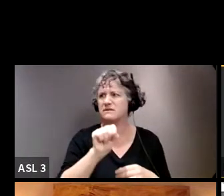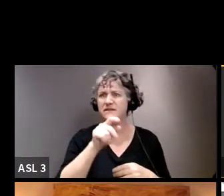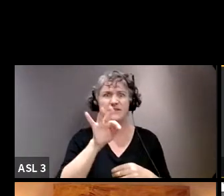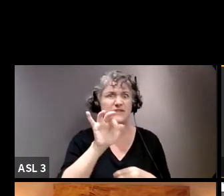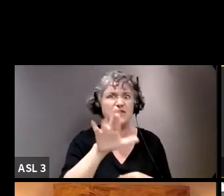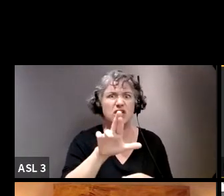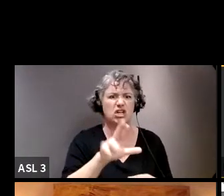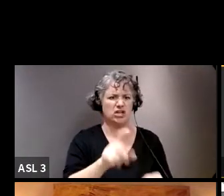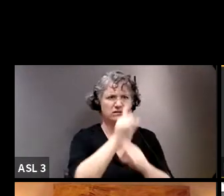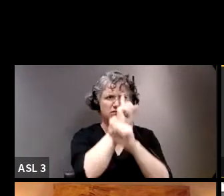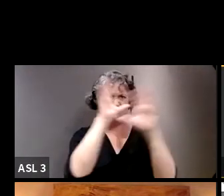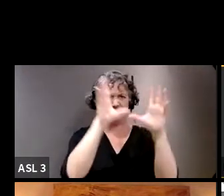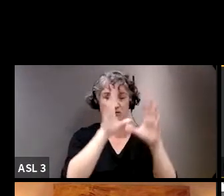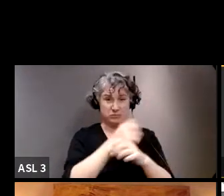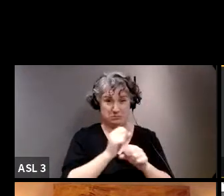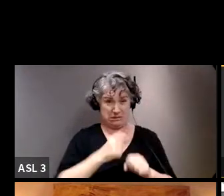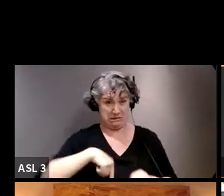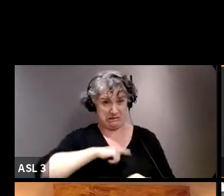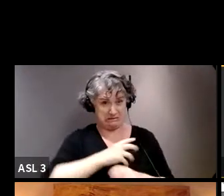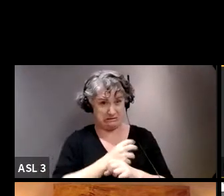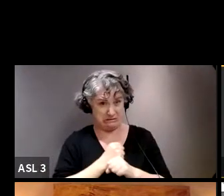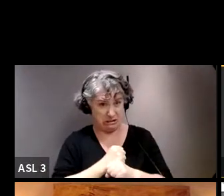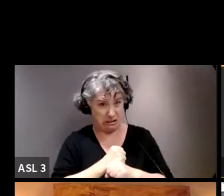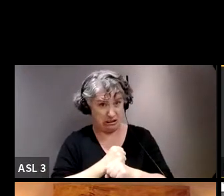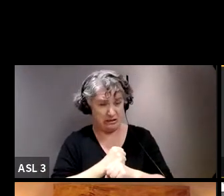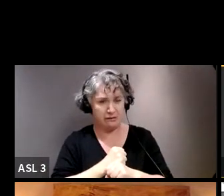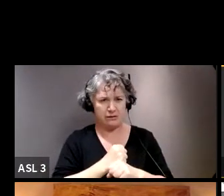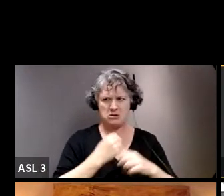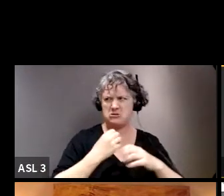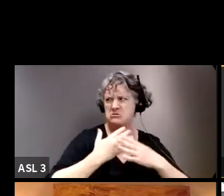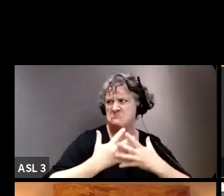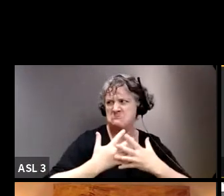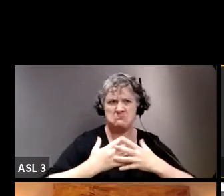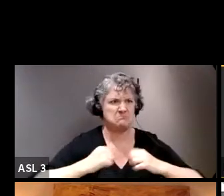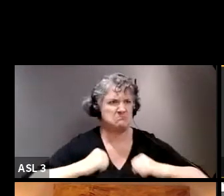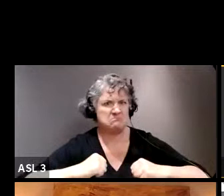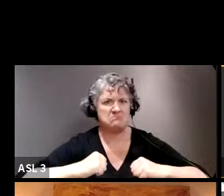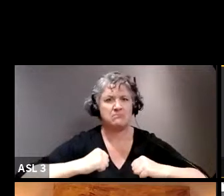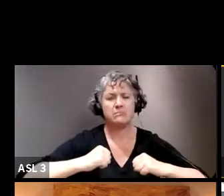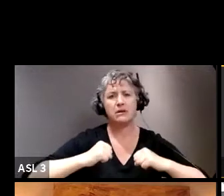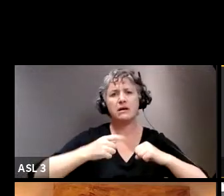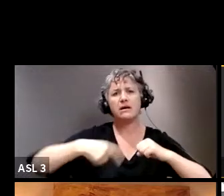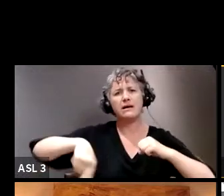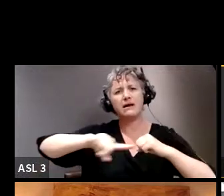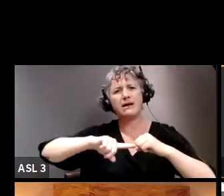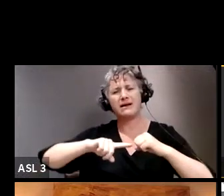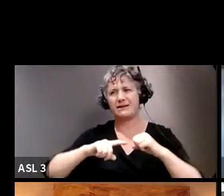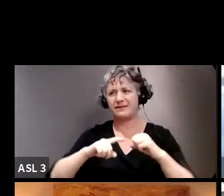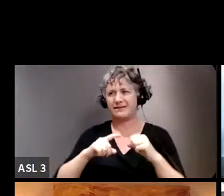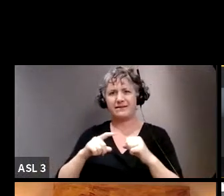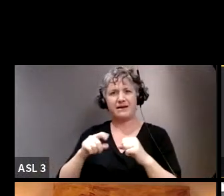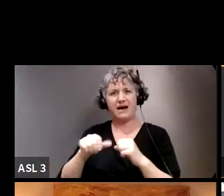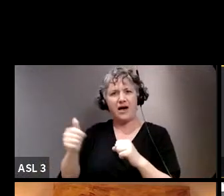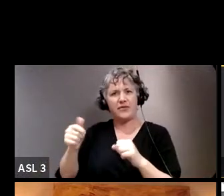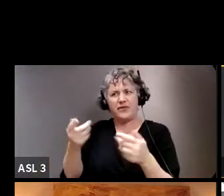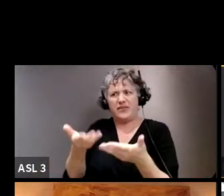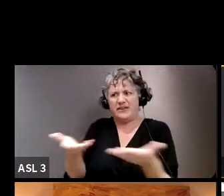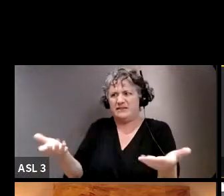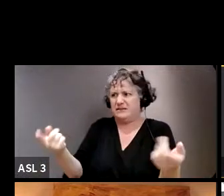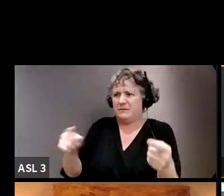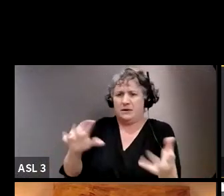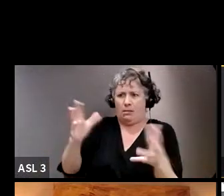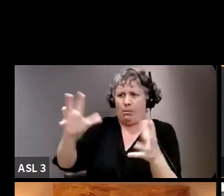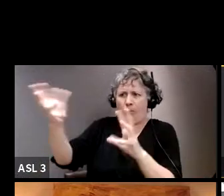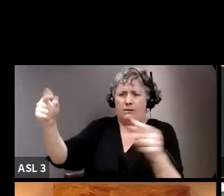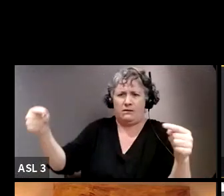secure all the horrible things are supposed to be kept at bay by these tools even though we know that horrible things continue to happen all the time with